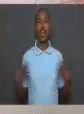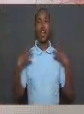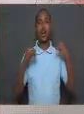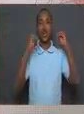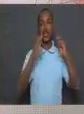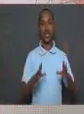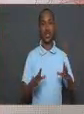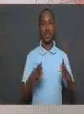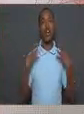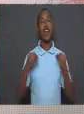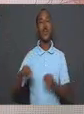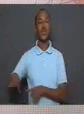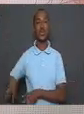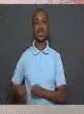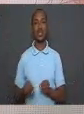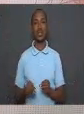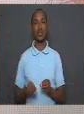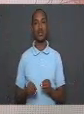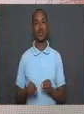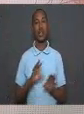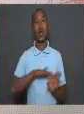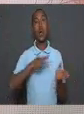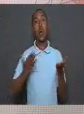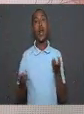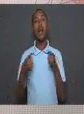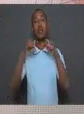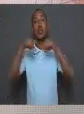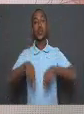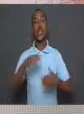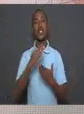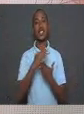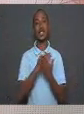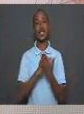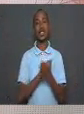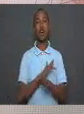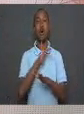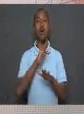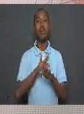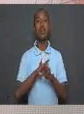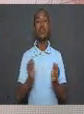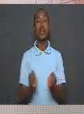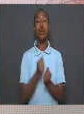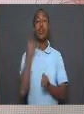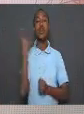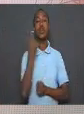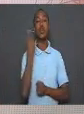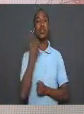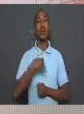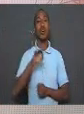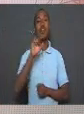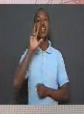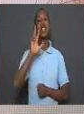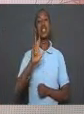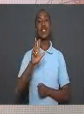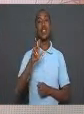Hello, teacher. Hello, students. Welcome to today's lesson on the common uses of